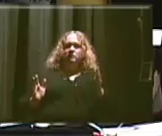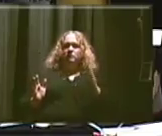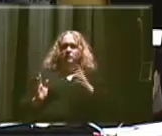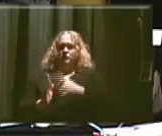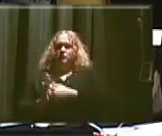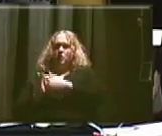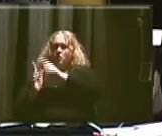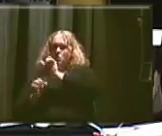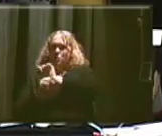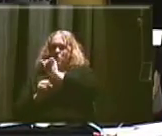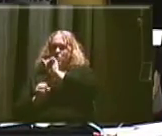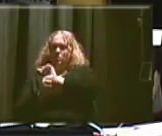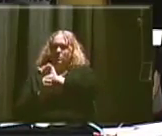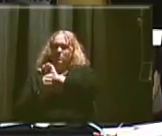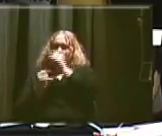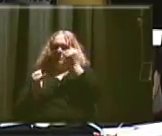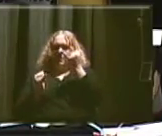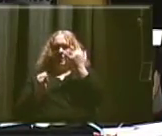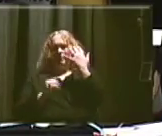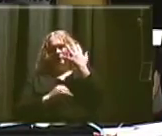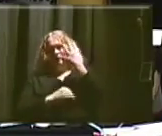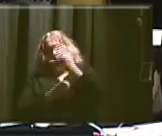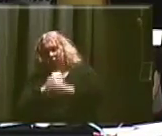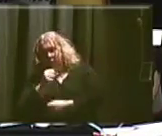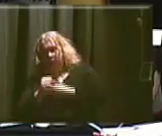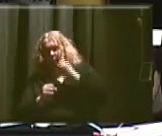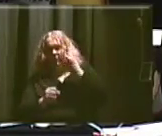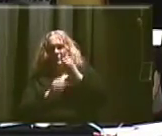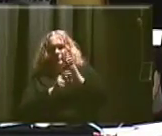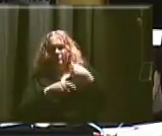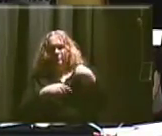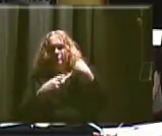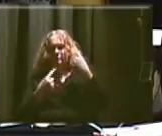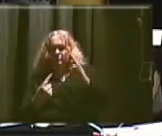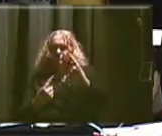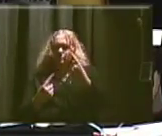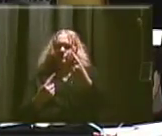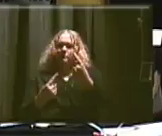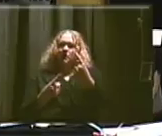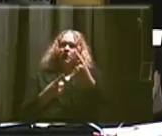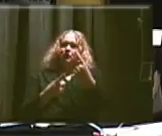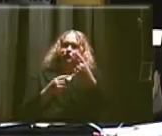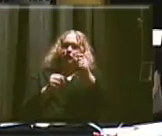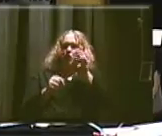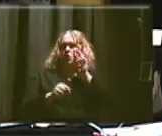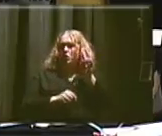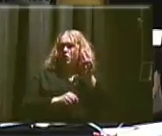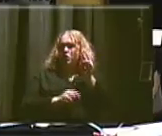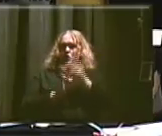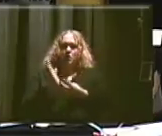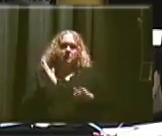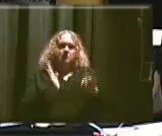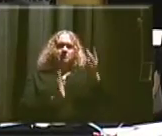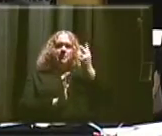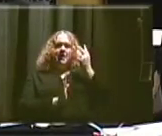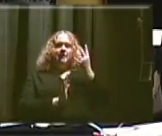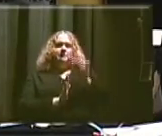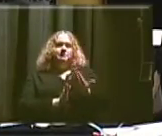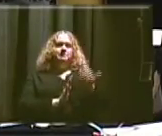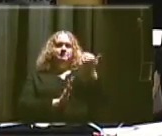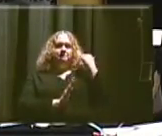So you're looking at previous summative evaluations. You're looking at a continual